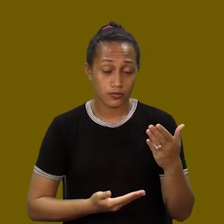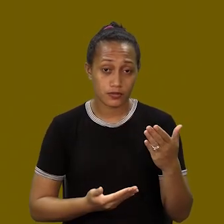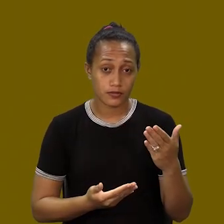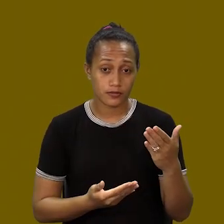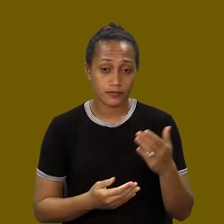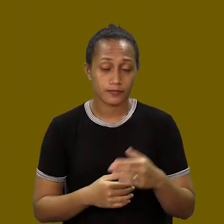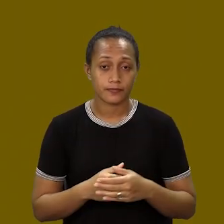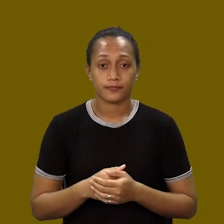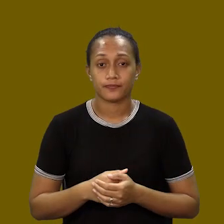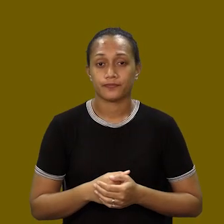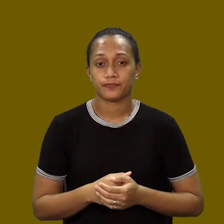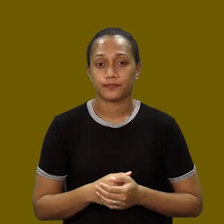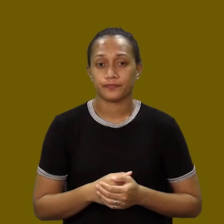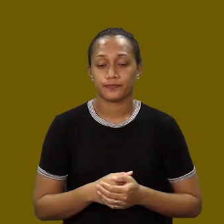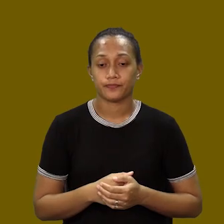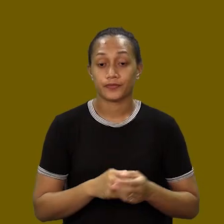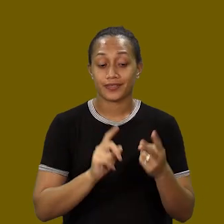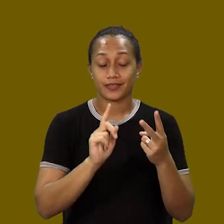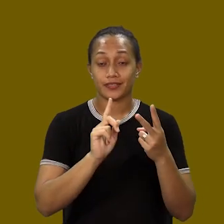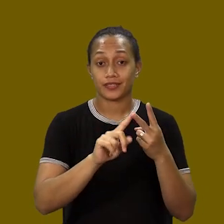Who are the people in the story?